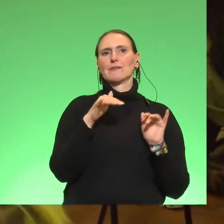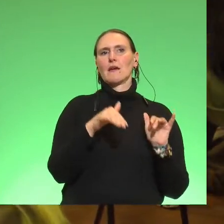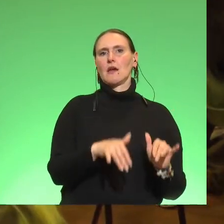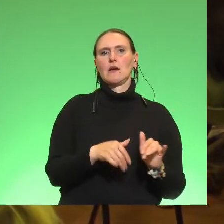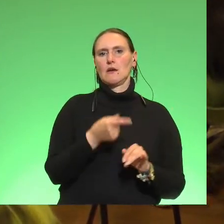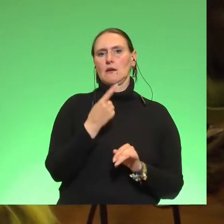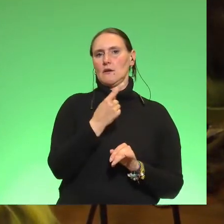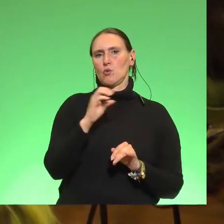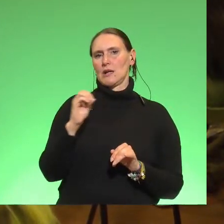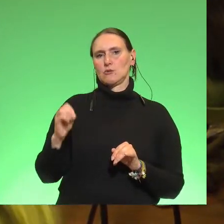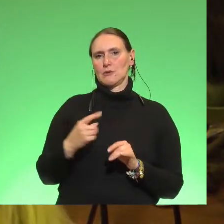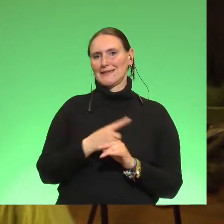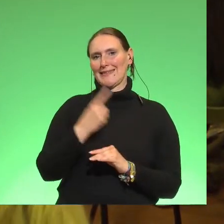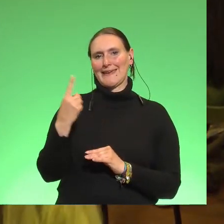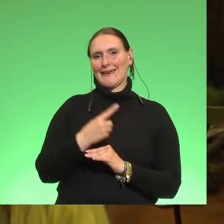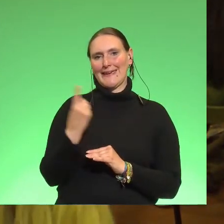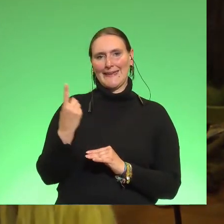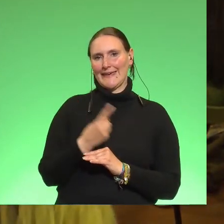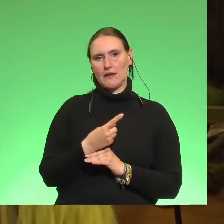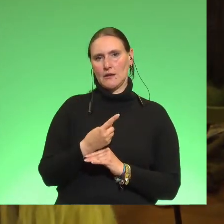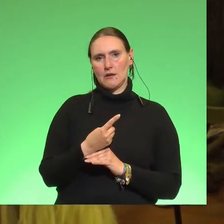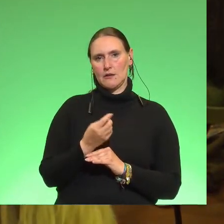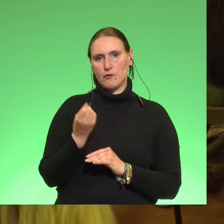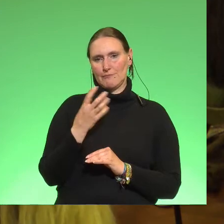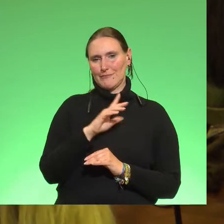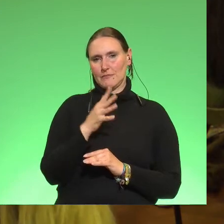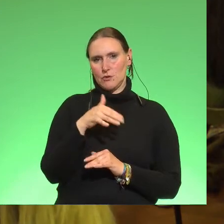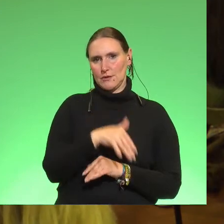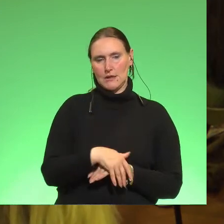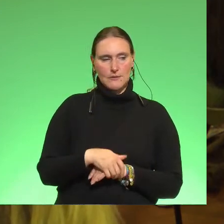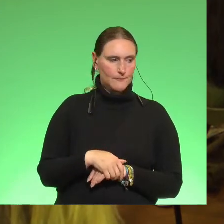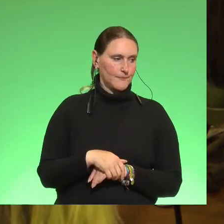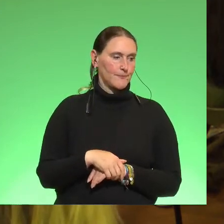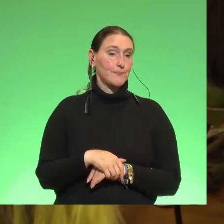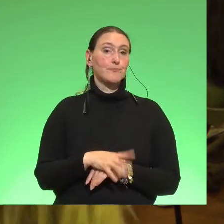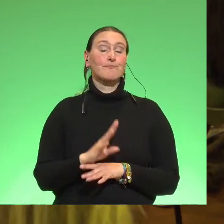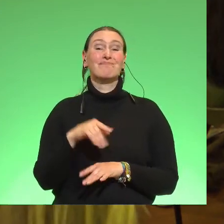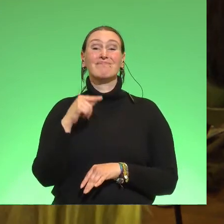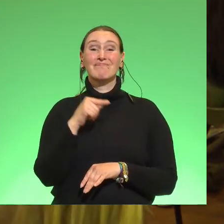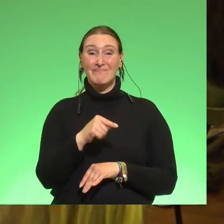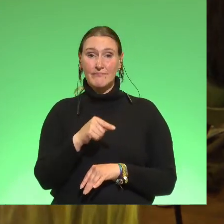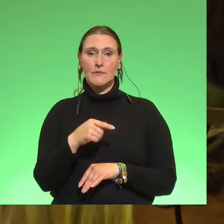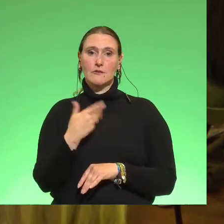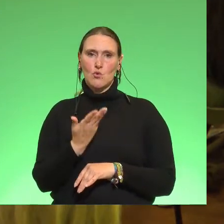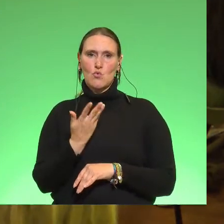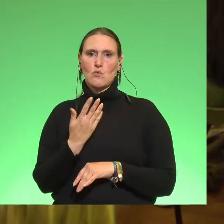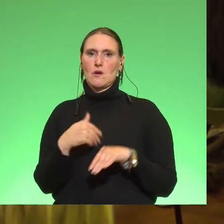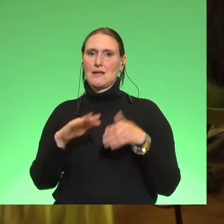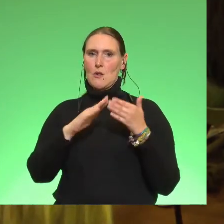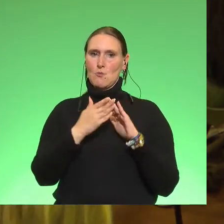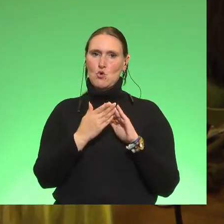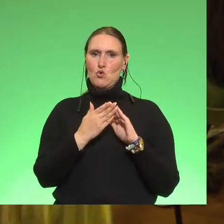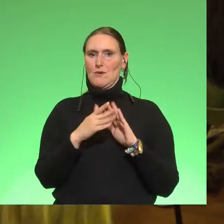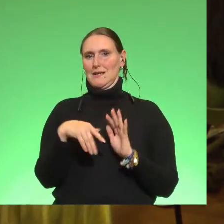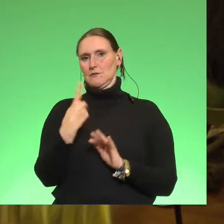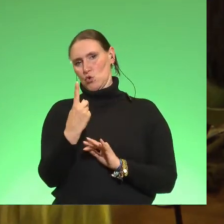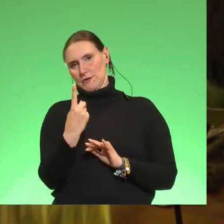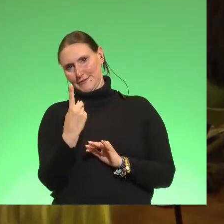that's a very important thing, that this Lumbung 1 tried, notwithstanding